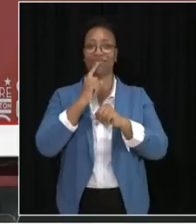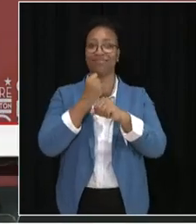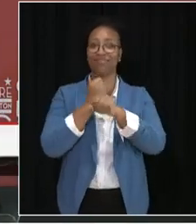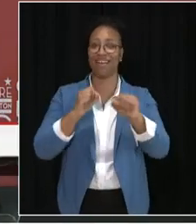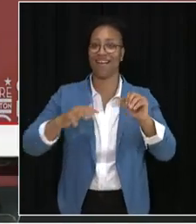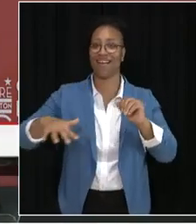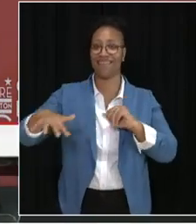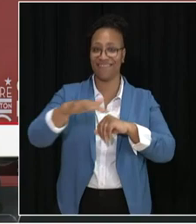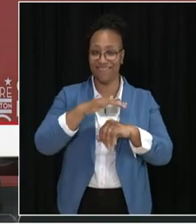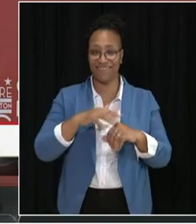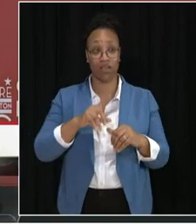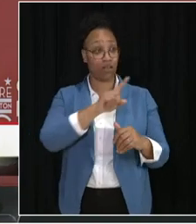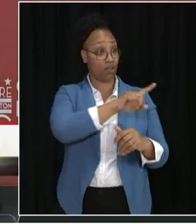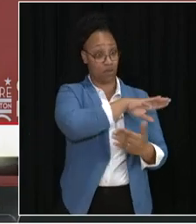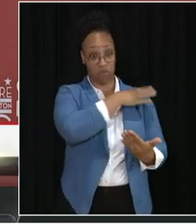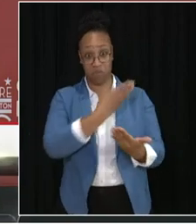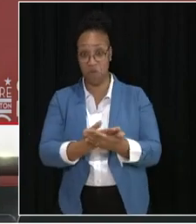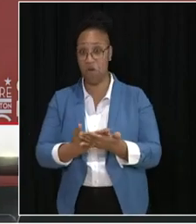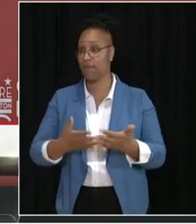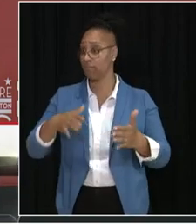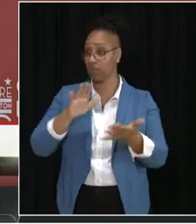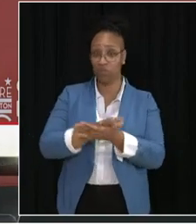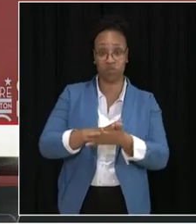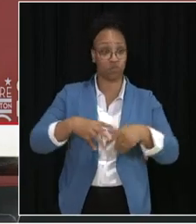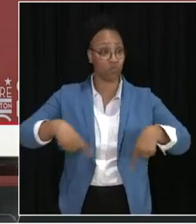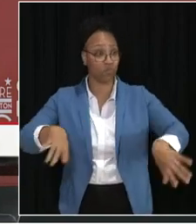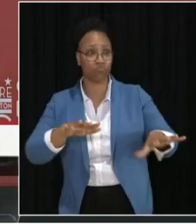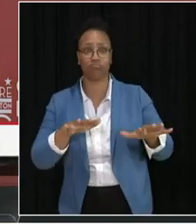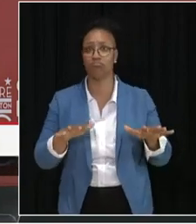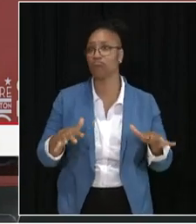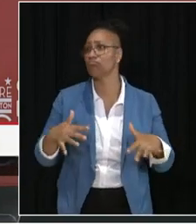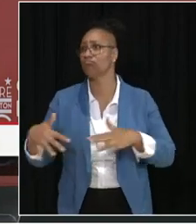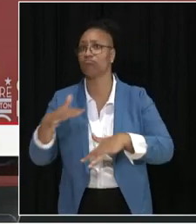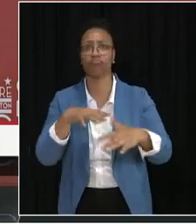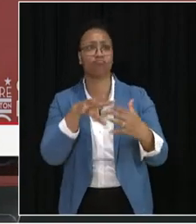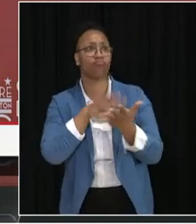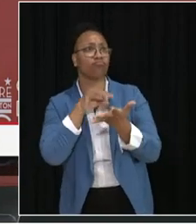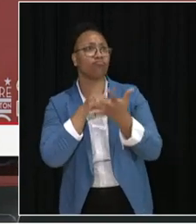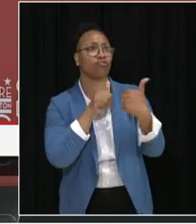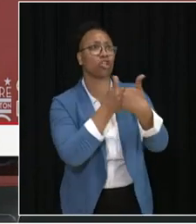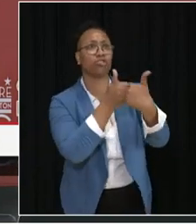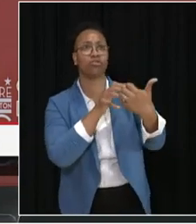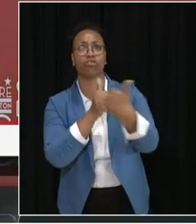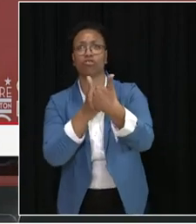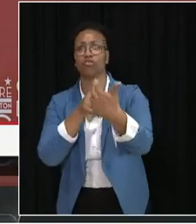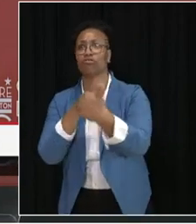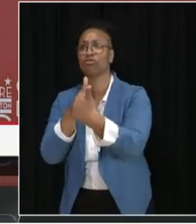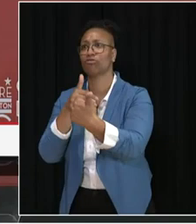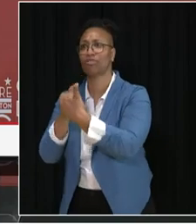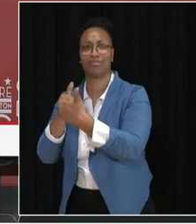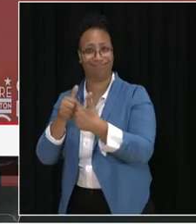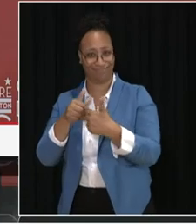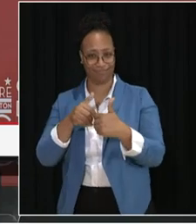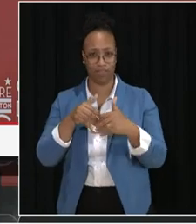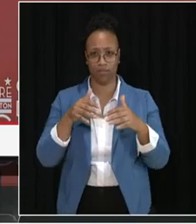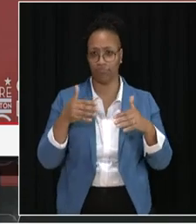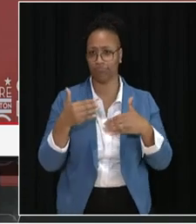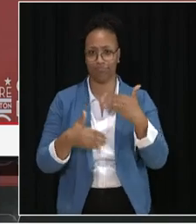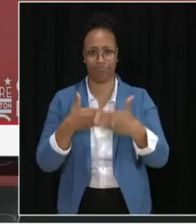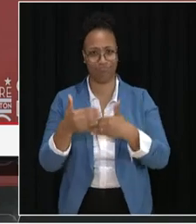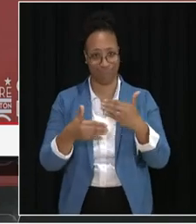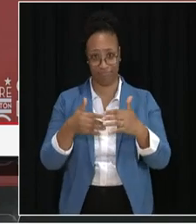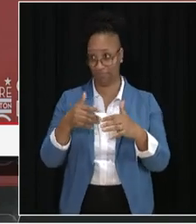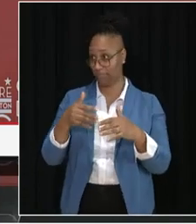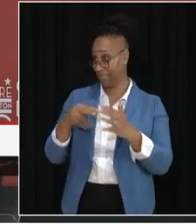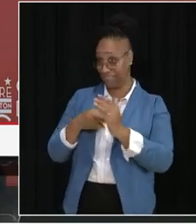they're safe while they're here, and they're challenged and loved in their entire tenure here at Bard. We